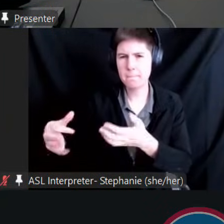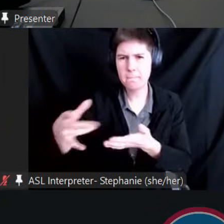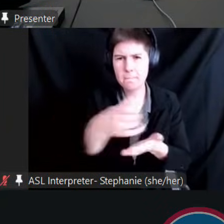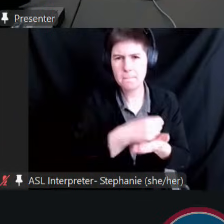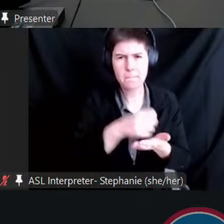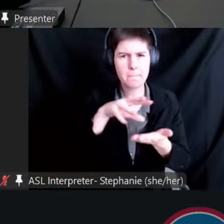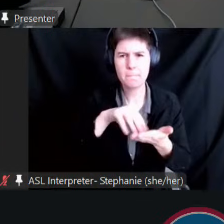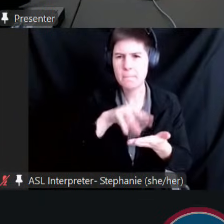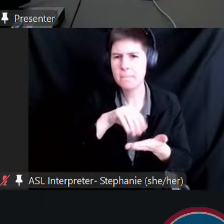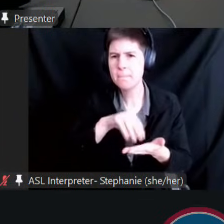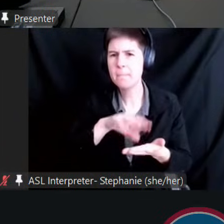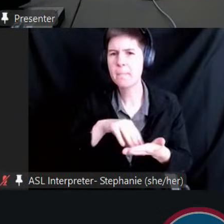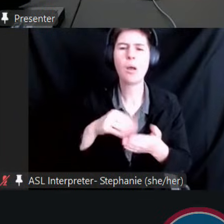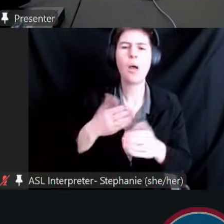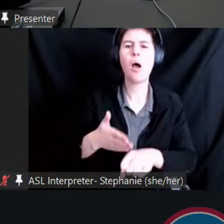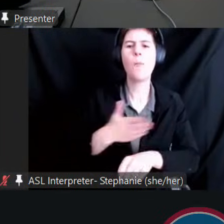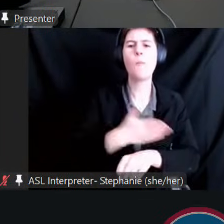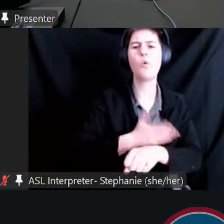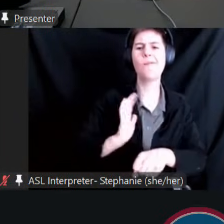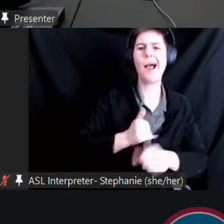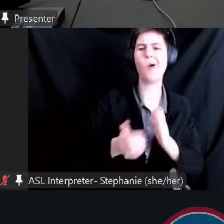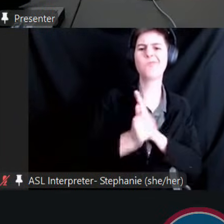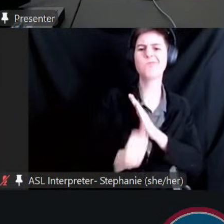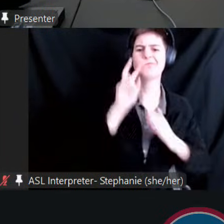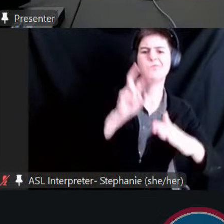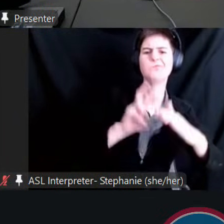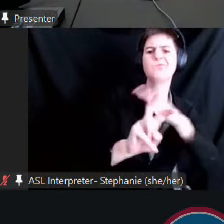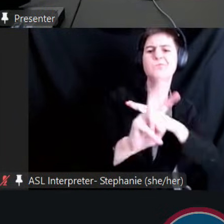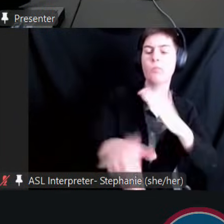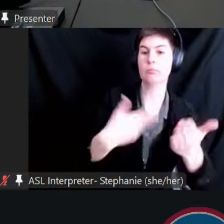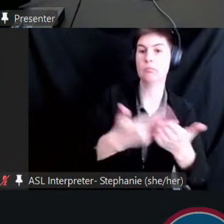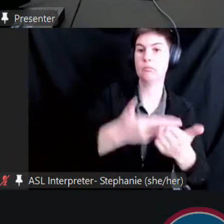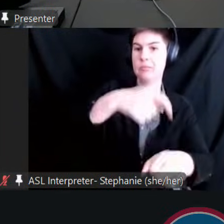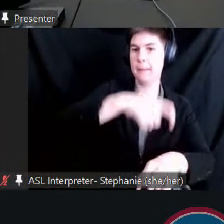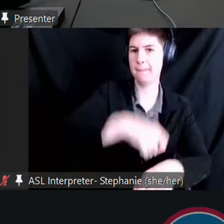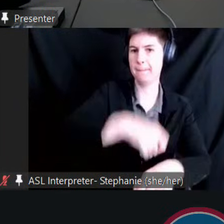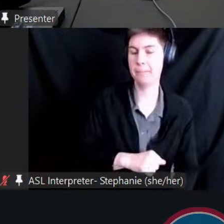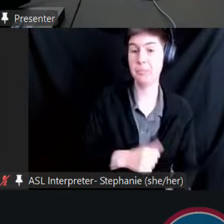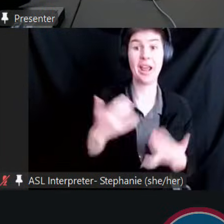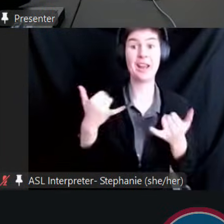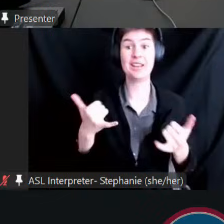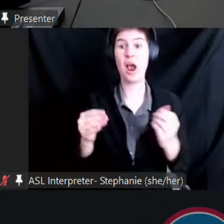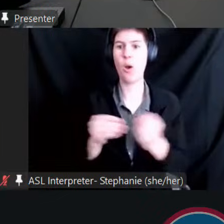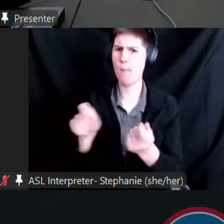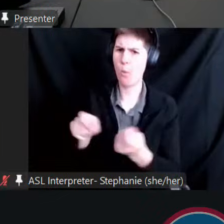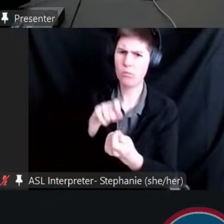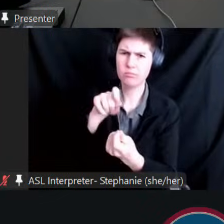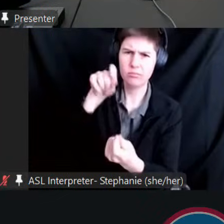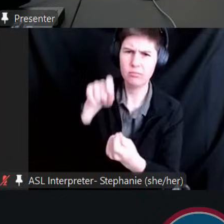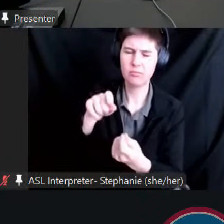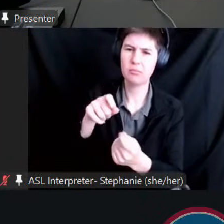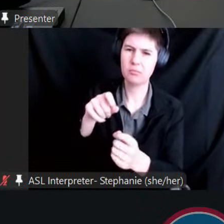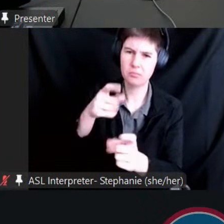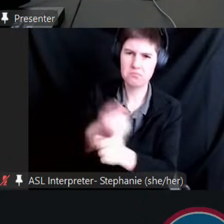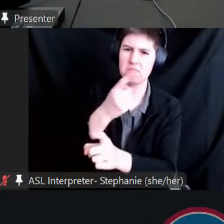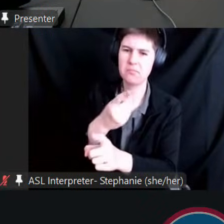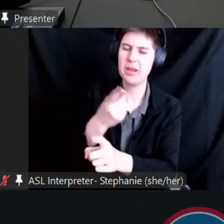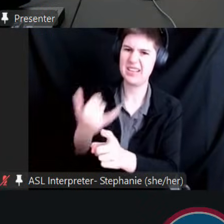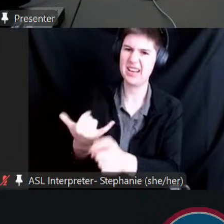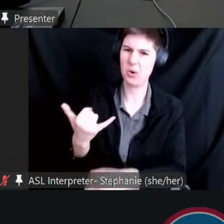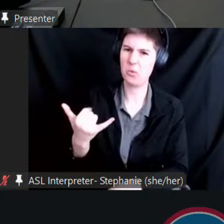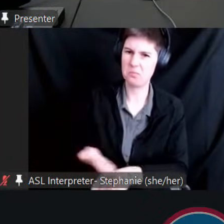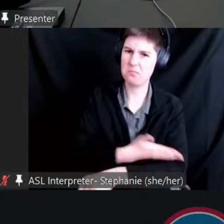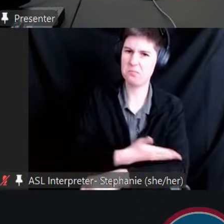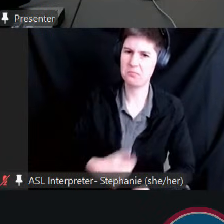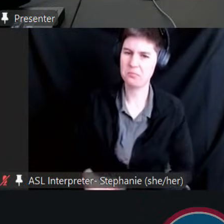the predictions. And, it's much more accurate than it was. Our operations team is